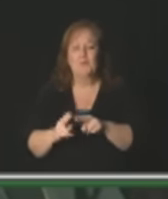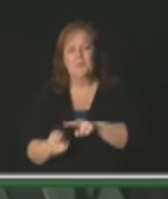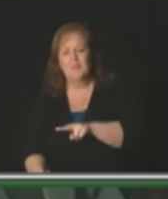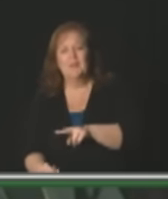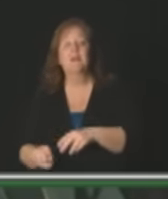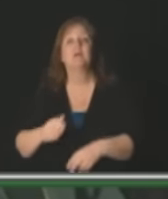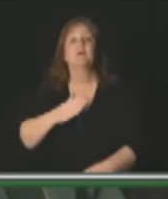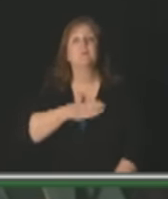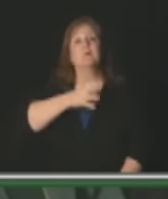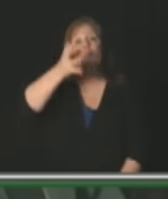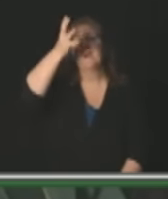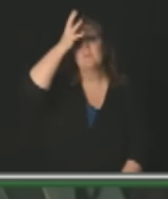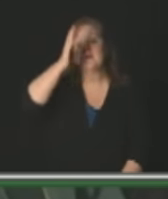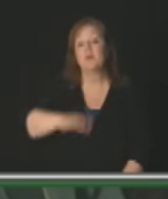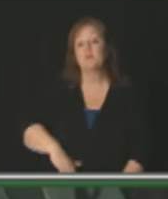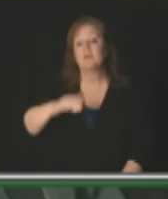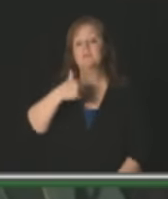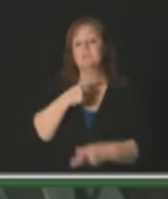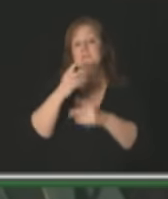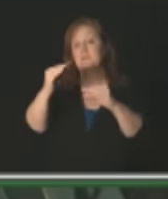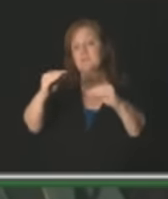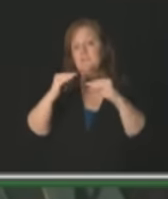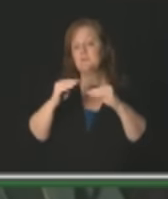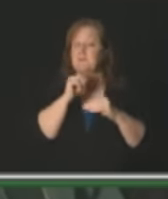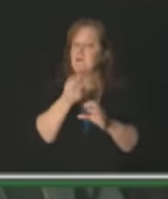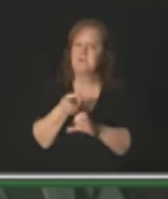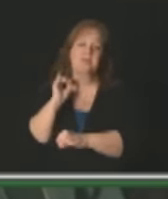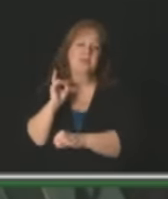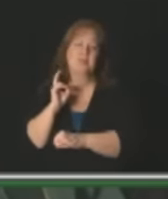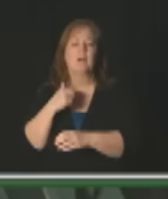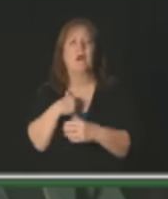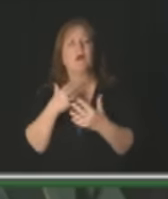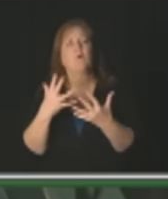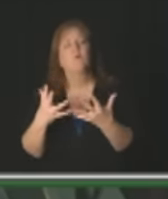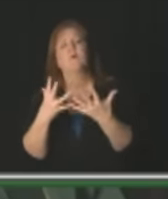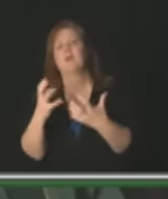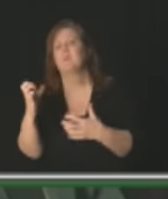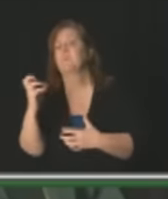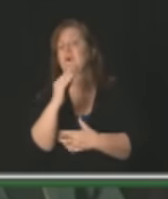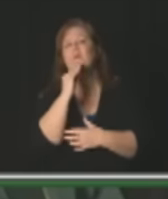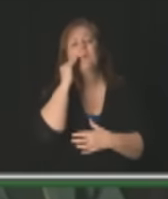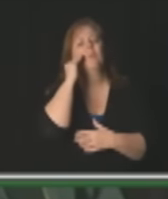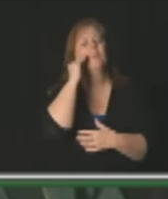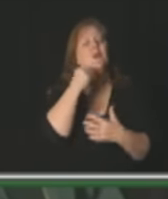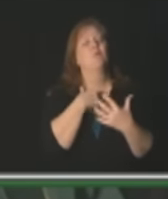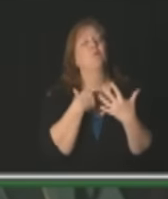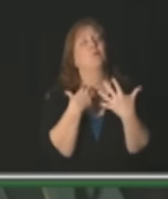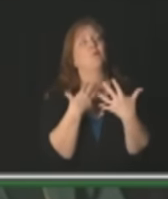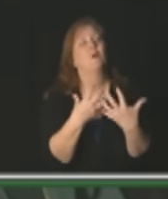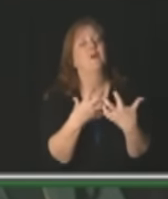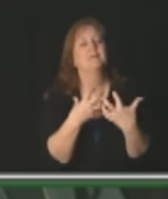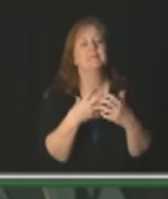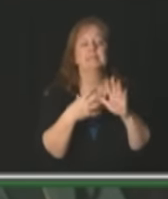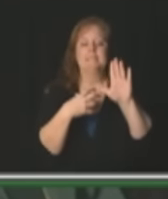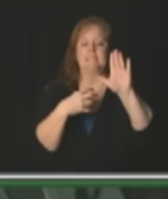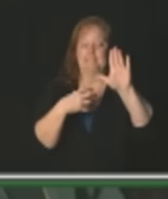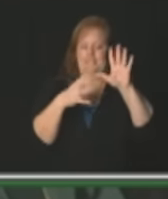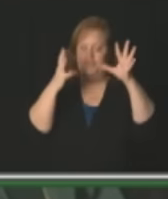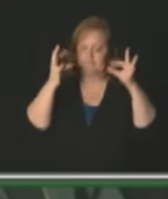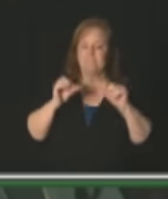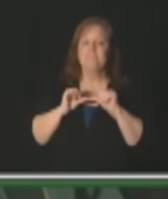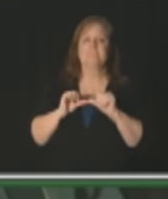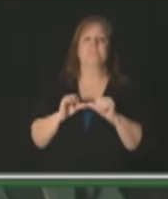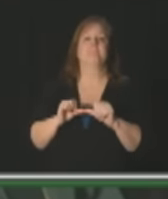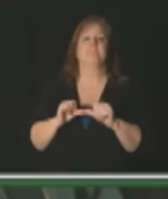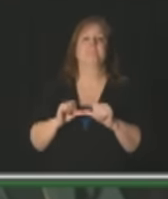But my dad didn't raise a quitter, and even though I wanted to go back home so bad, I decided I was going to keep going. I had to